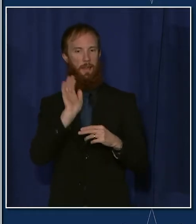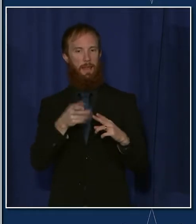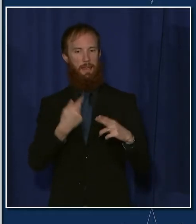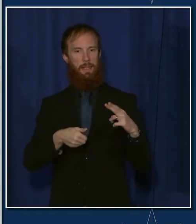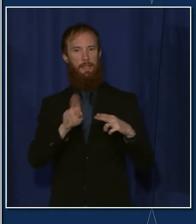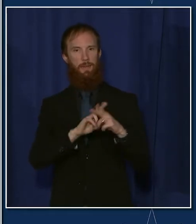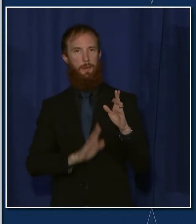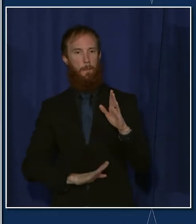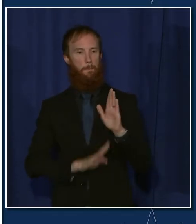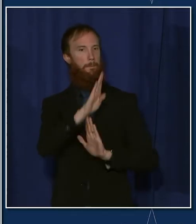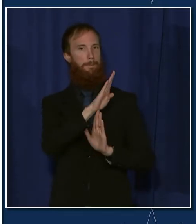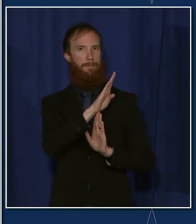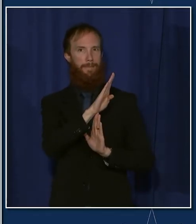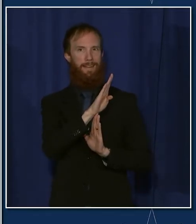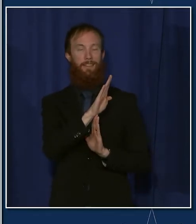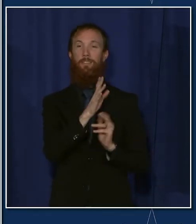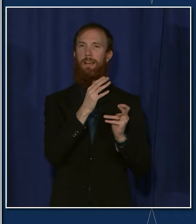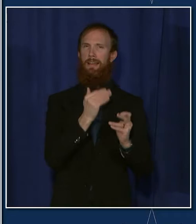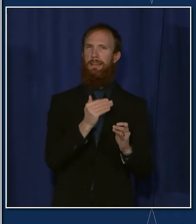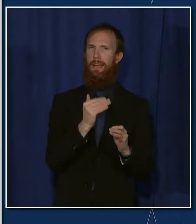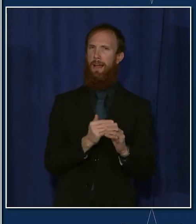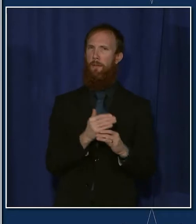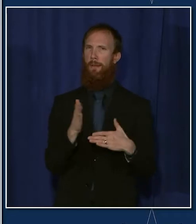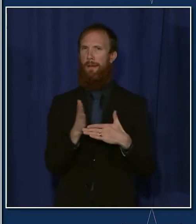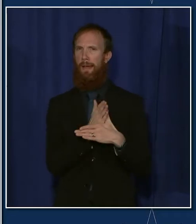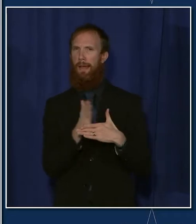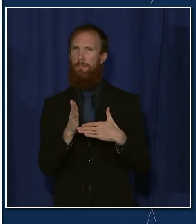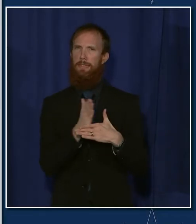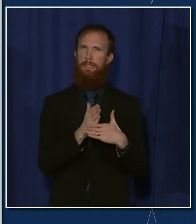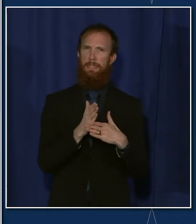been. We right now are averaging